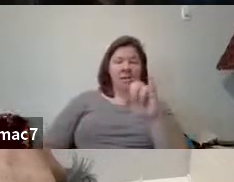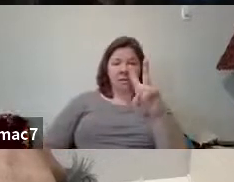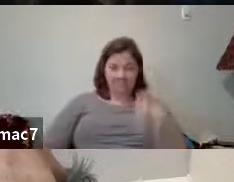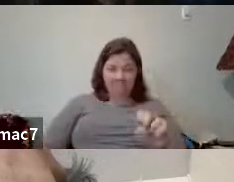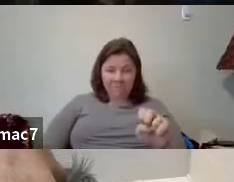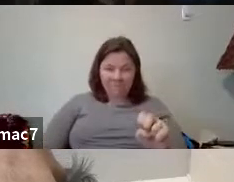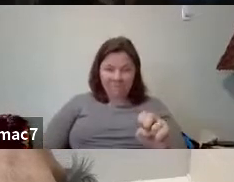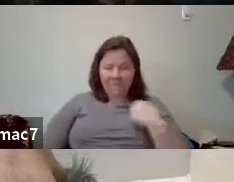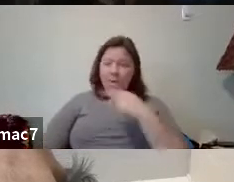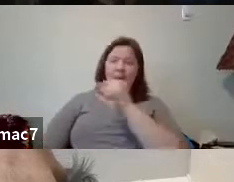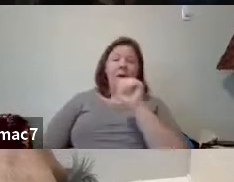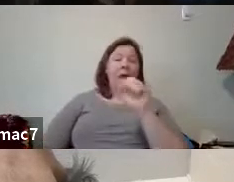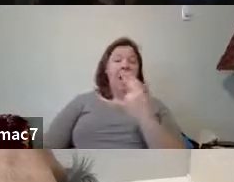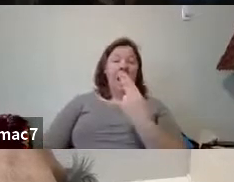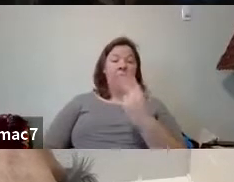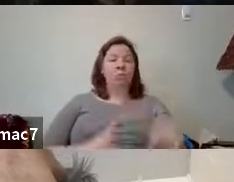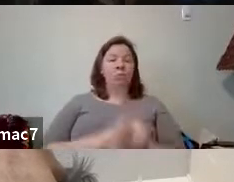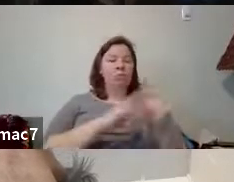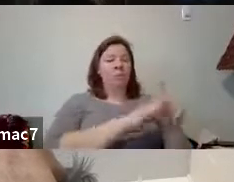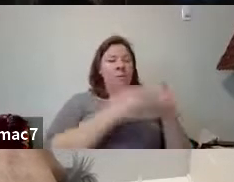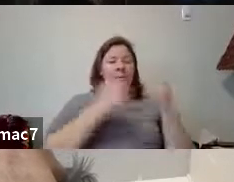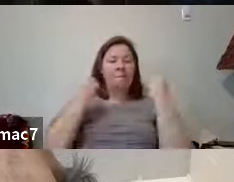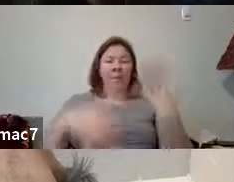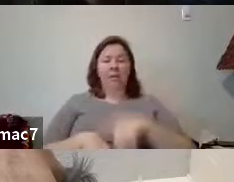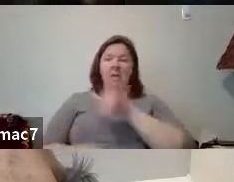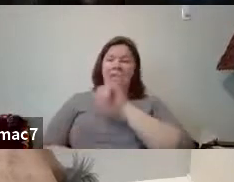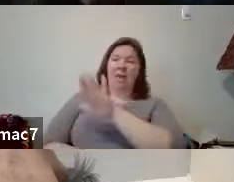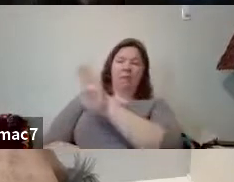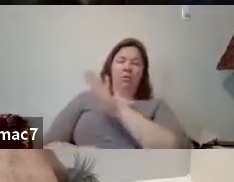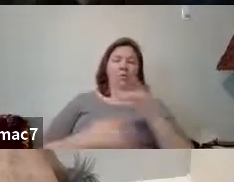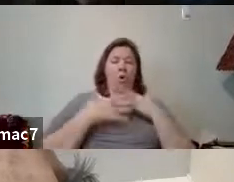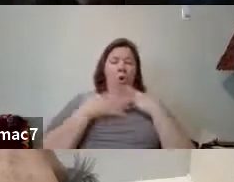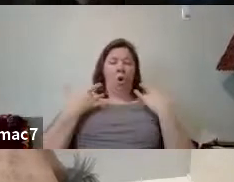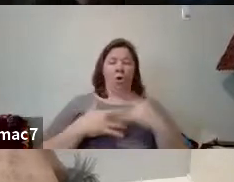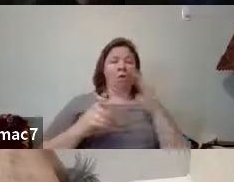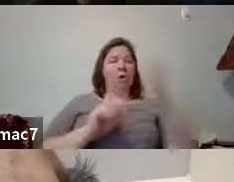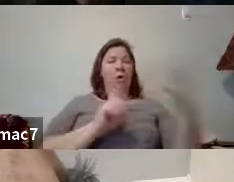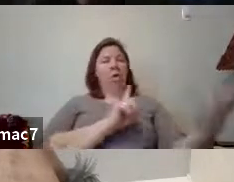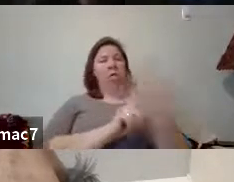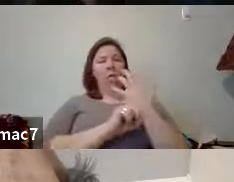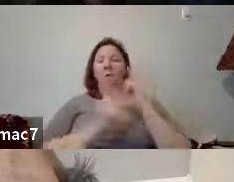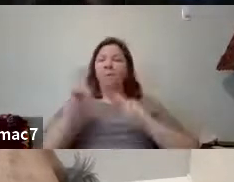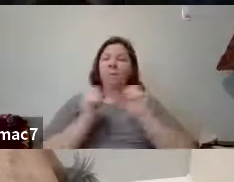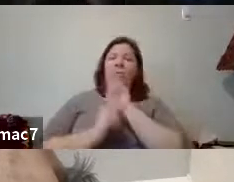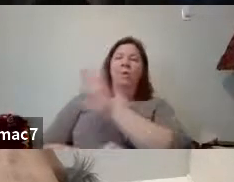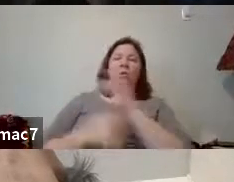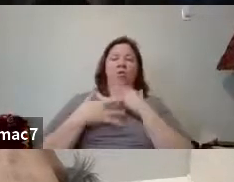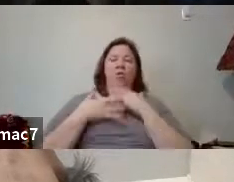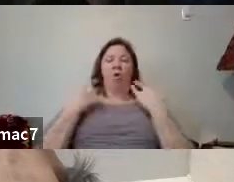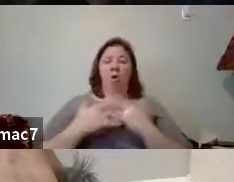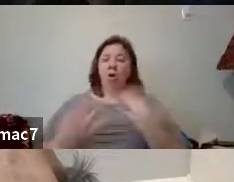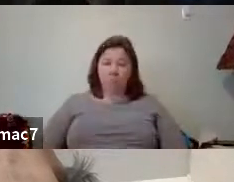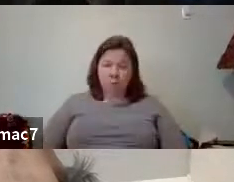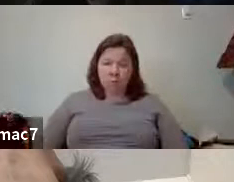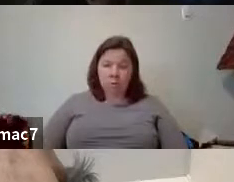up many times and indicated that that's his heart. And so he attracts people with a heart. And one of our themes is that we